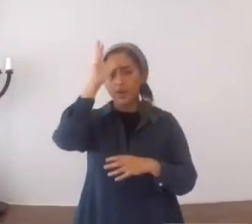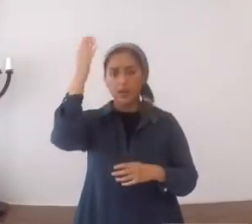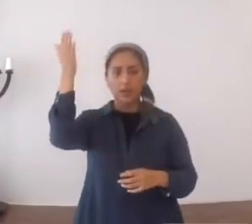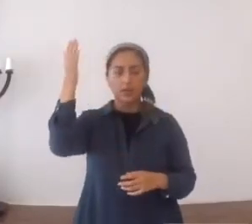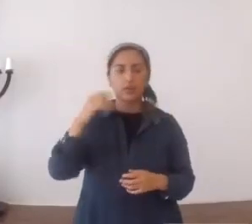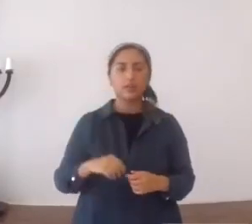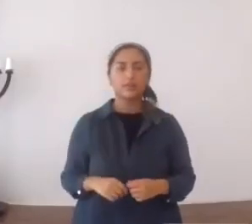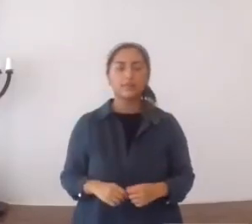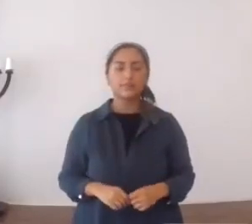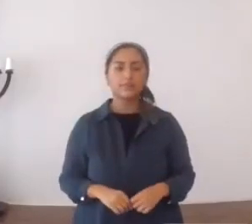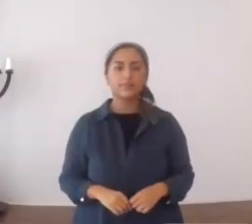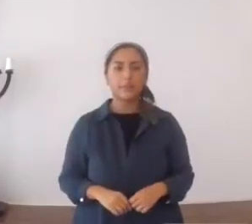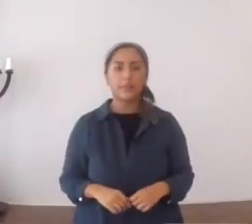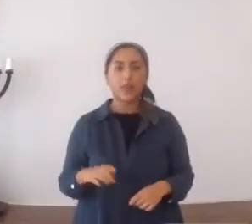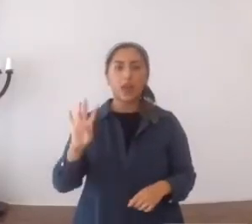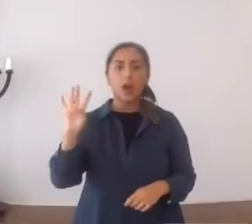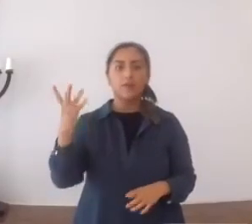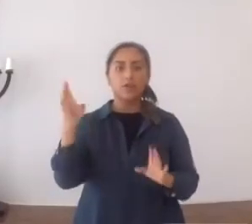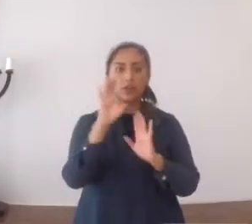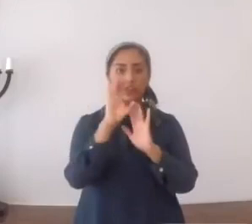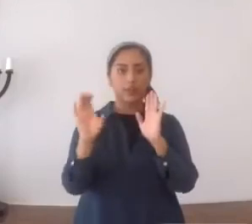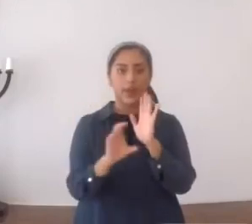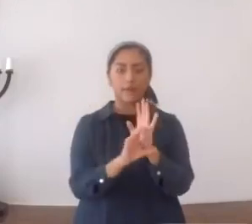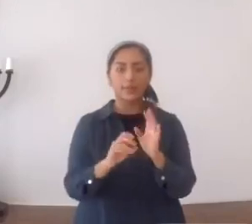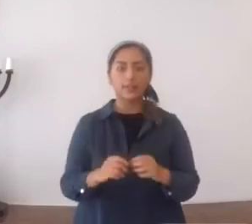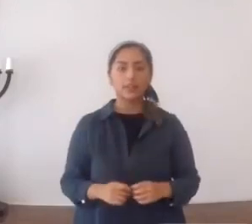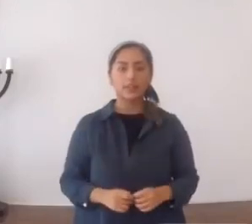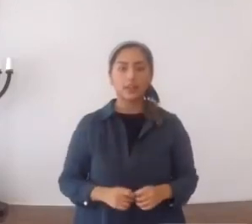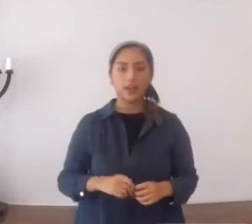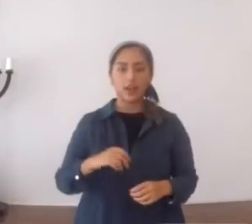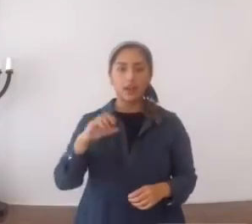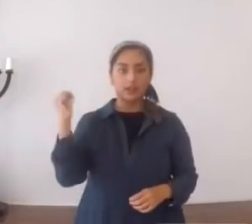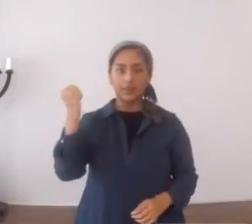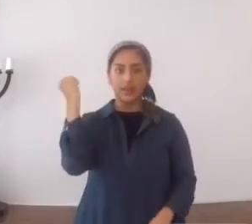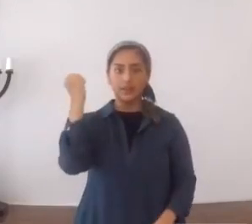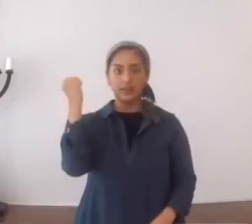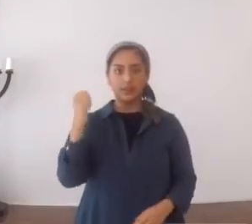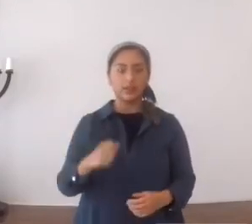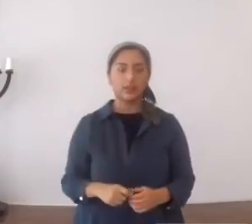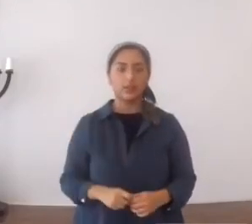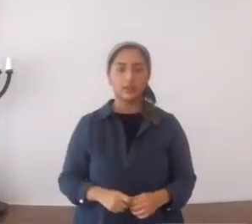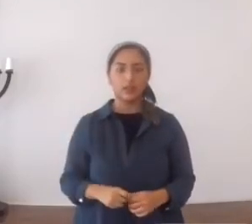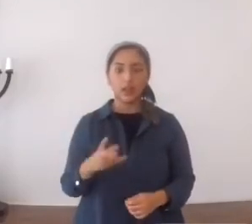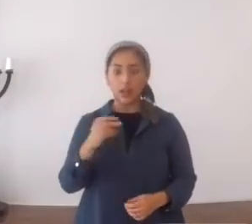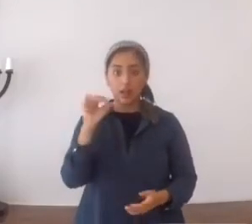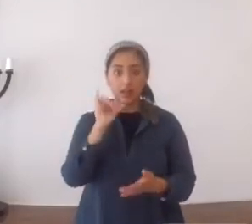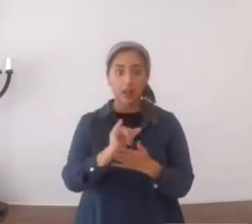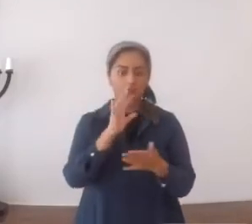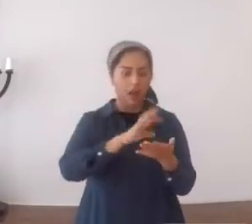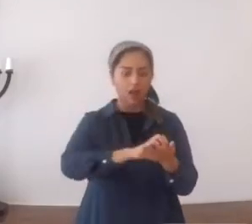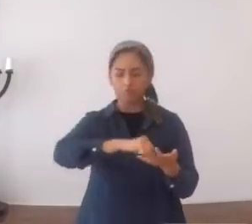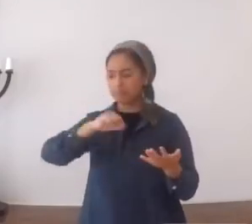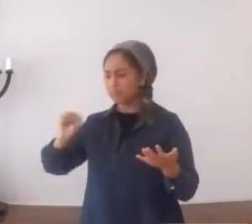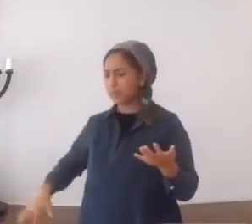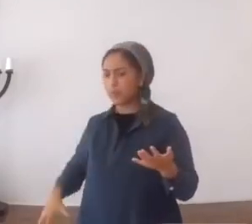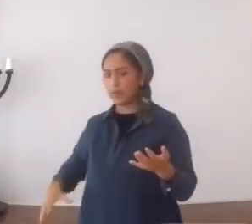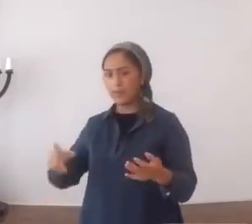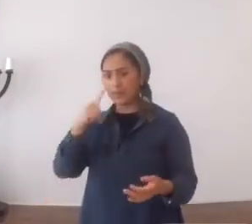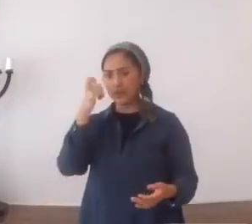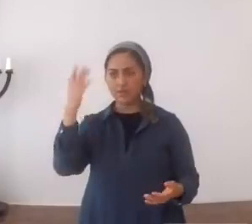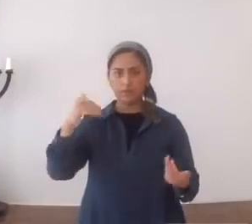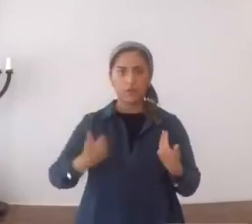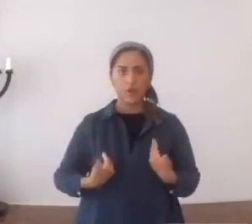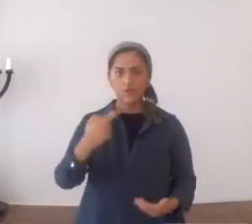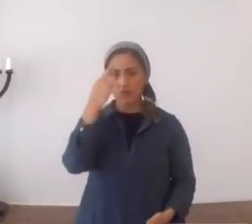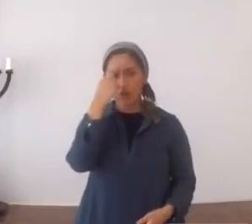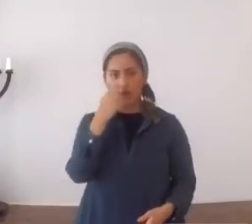the feasts of the Eternal El Father. cuarto mandamiento The fourth es el commandment Shabbat, is the Shabbat, y eso fue arrancado and that por was Roma, taken